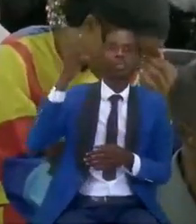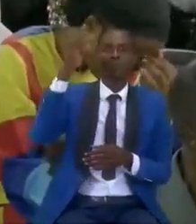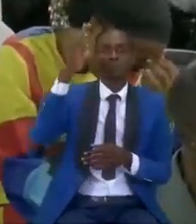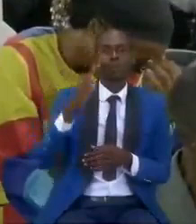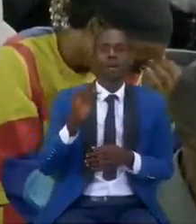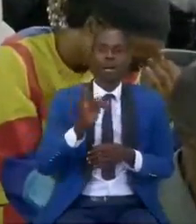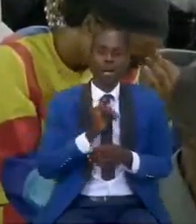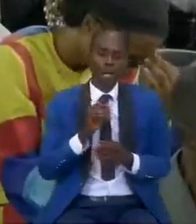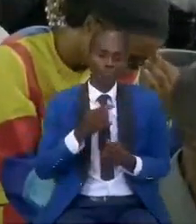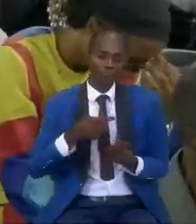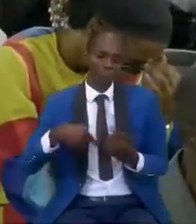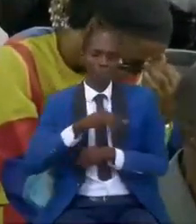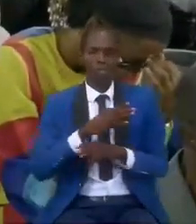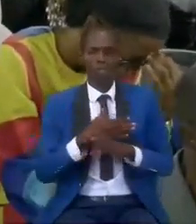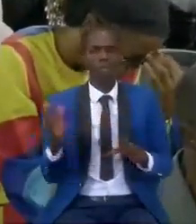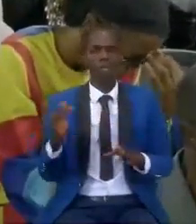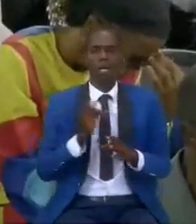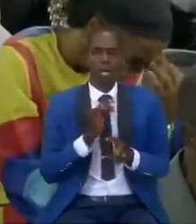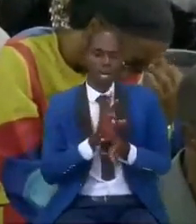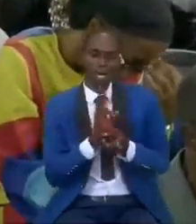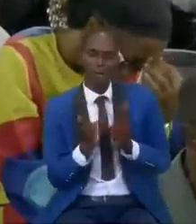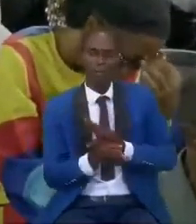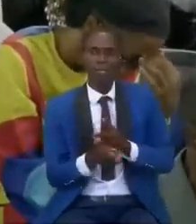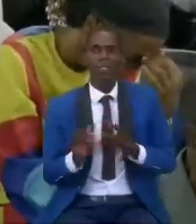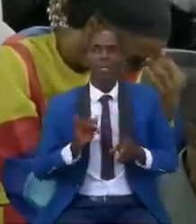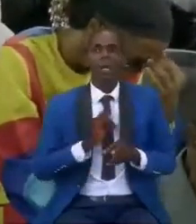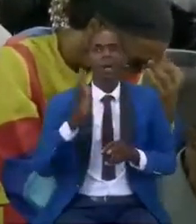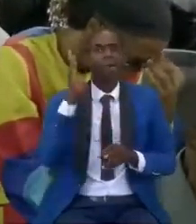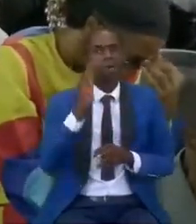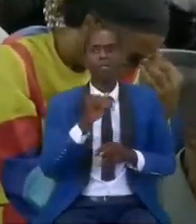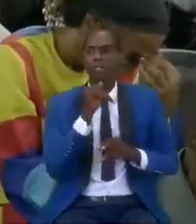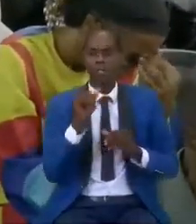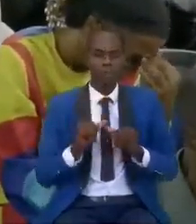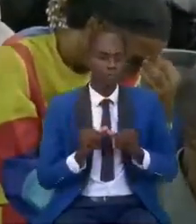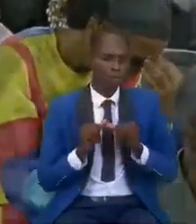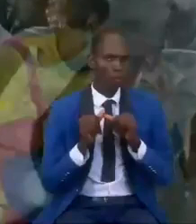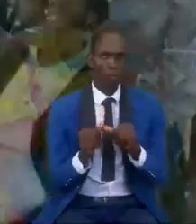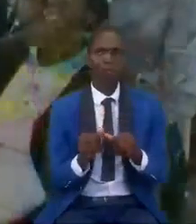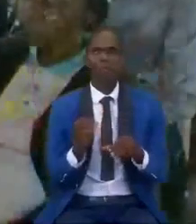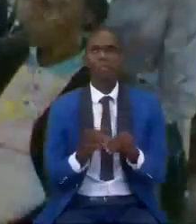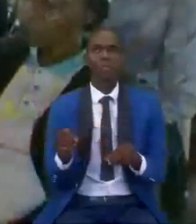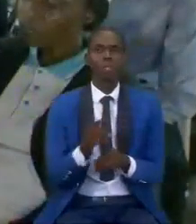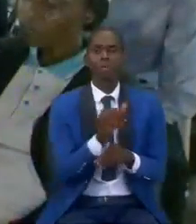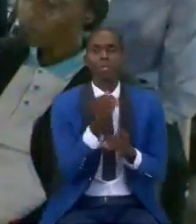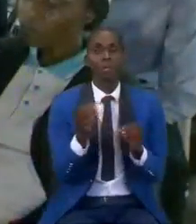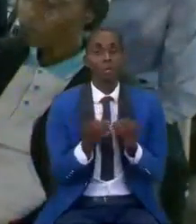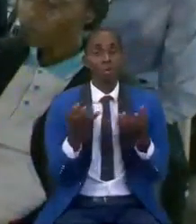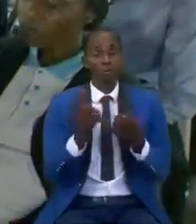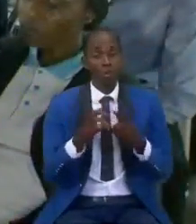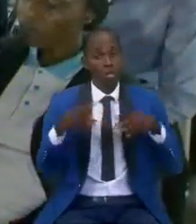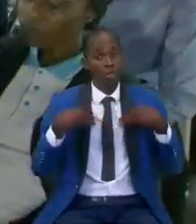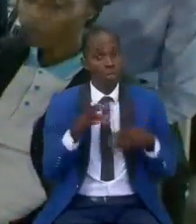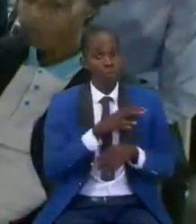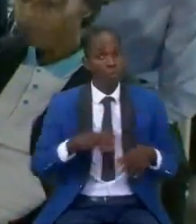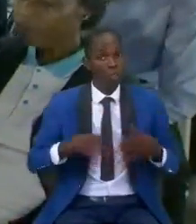continue in them anymore. Raise up that hand. And say, Lord, here am I. I'm a